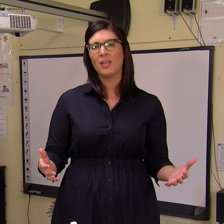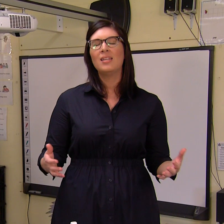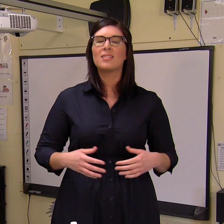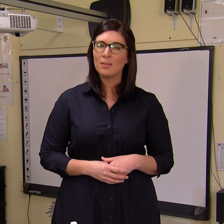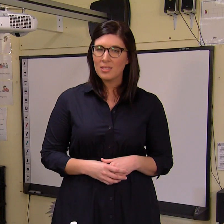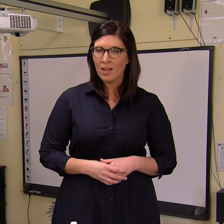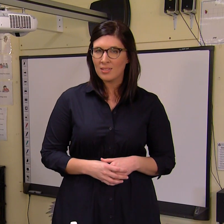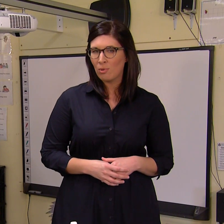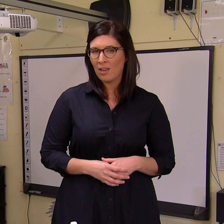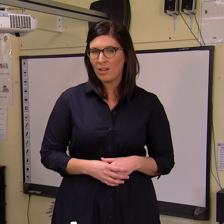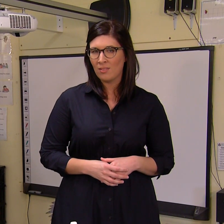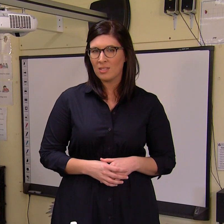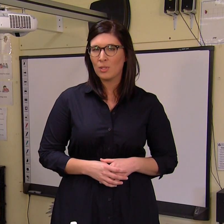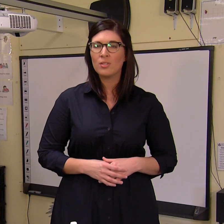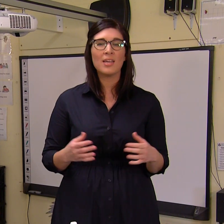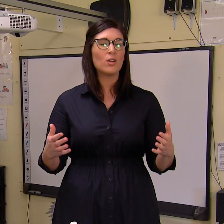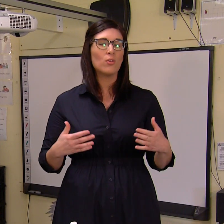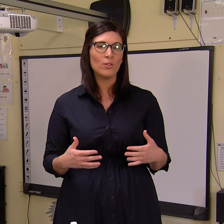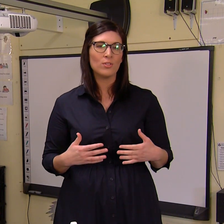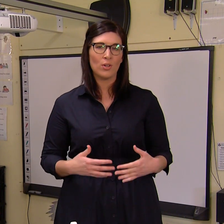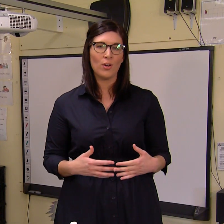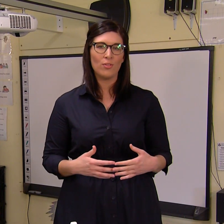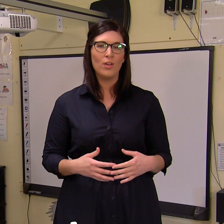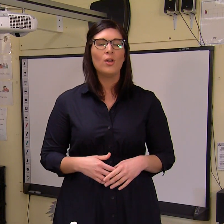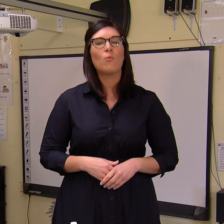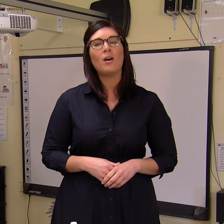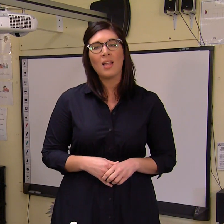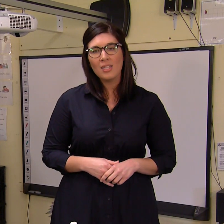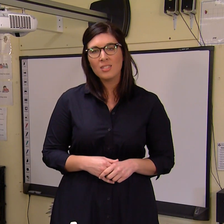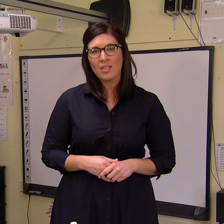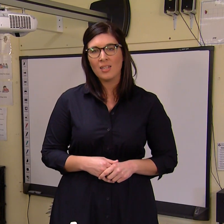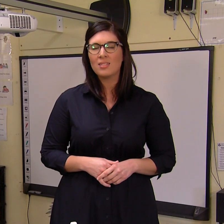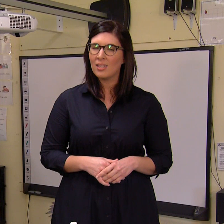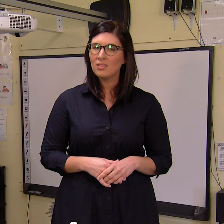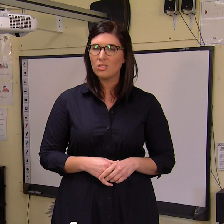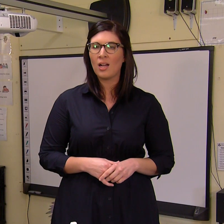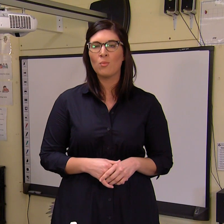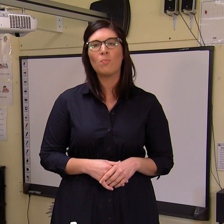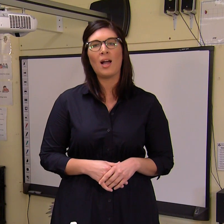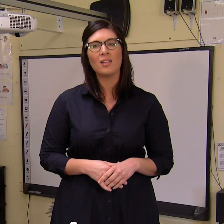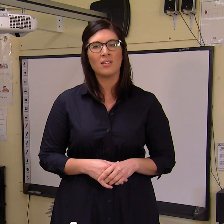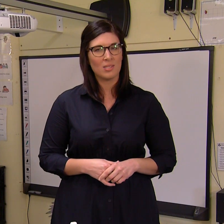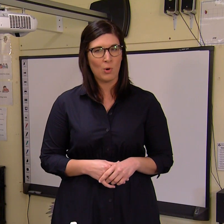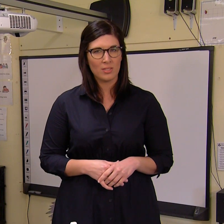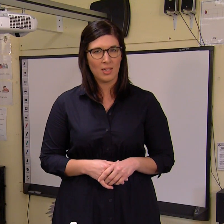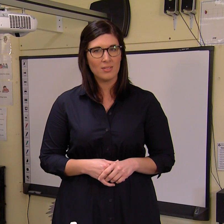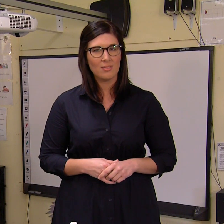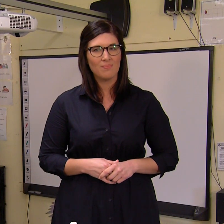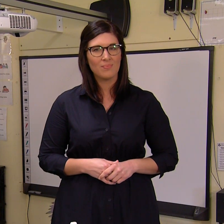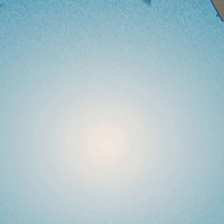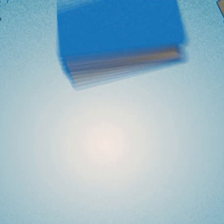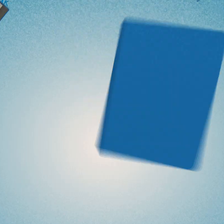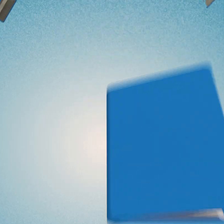Earth. Some stars are brighter than others because they are closer to Earth, while larger stars tend to shine more brightly than smaller